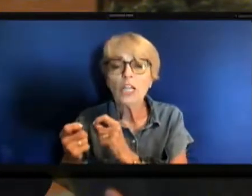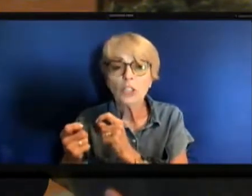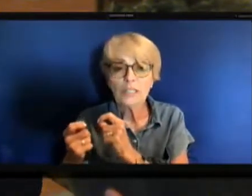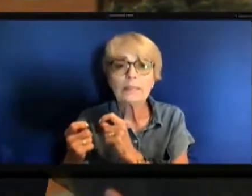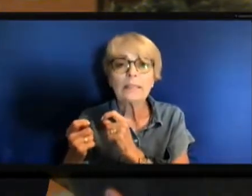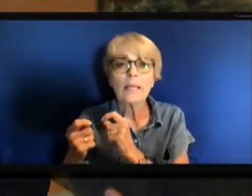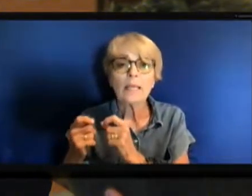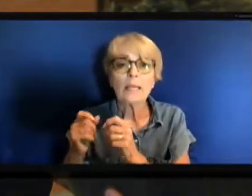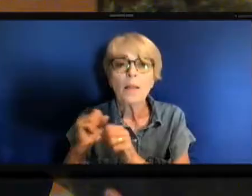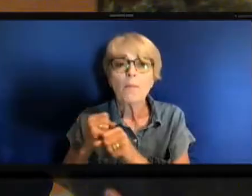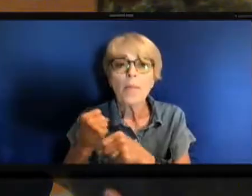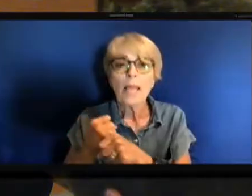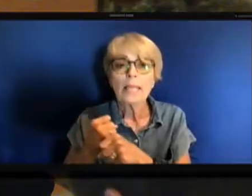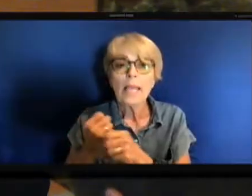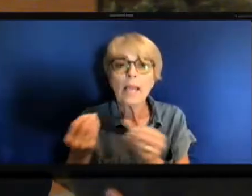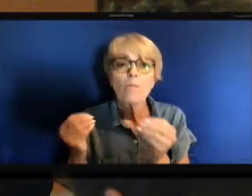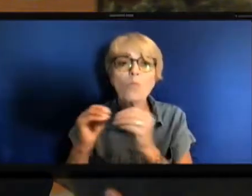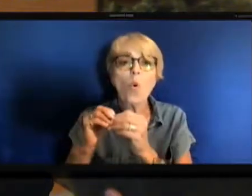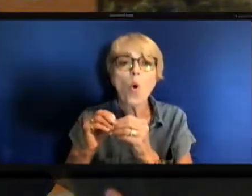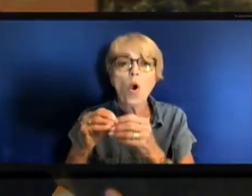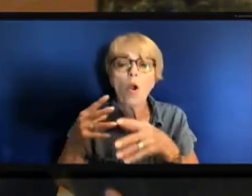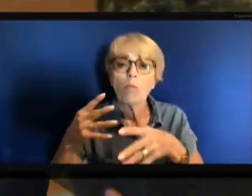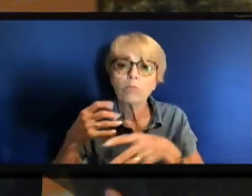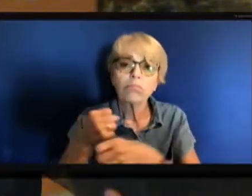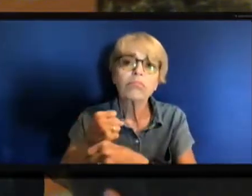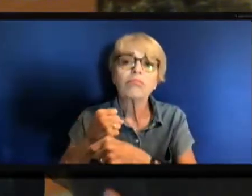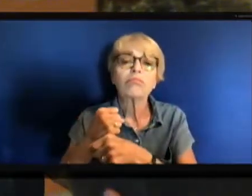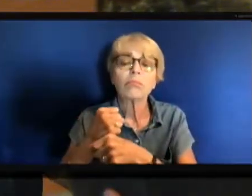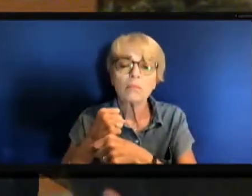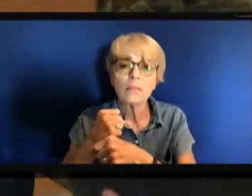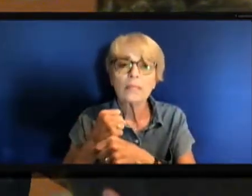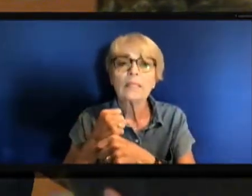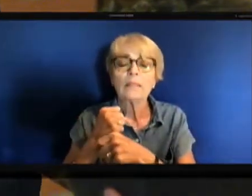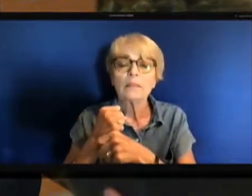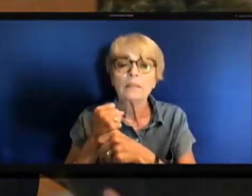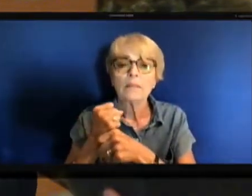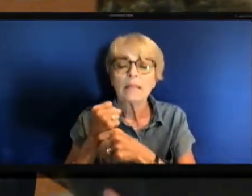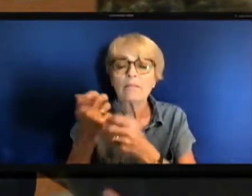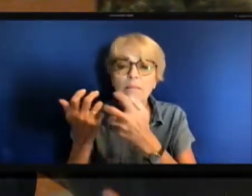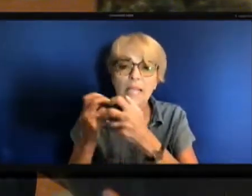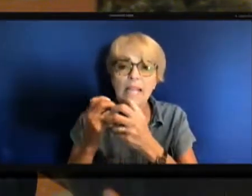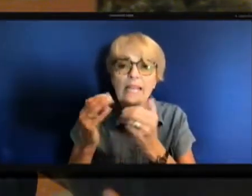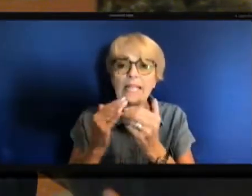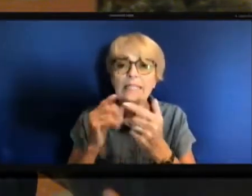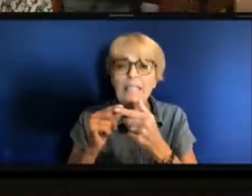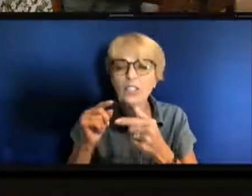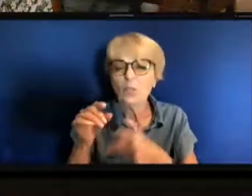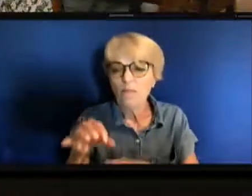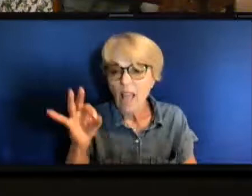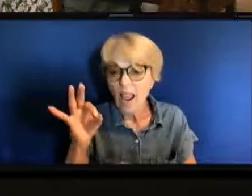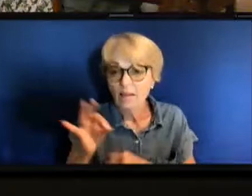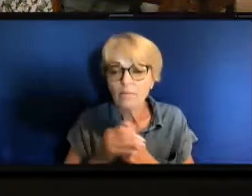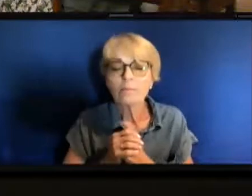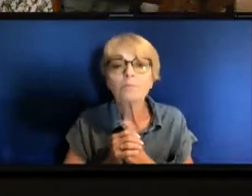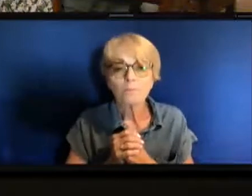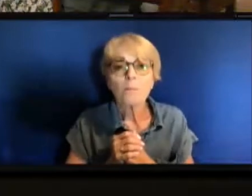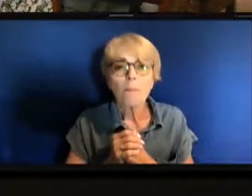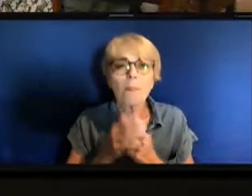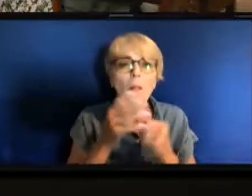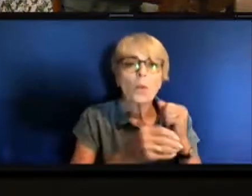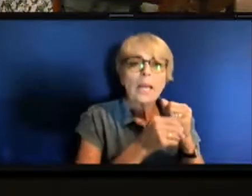make it more consolidated and easier to find and interpret. Yeah, I would add that there's a